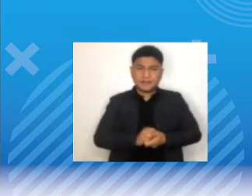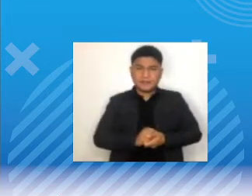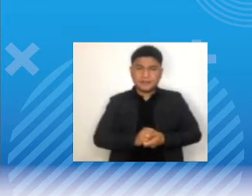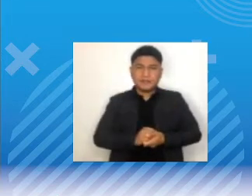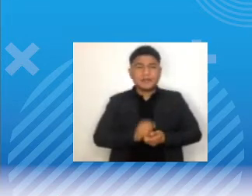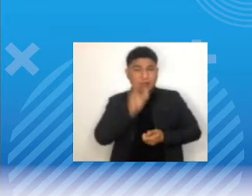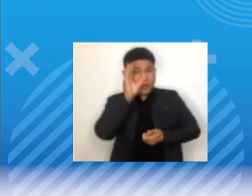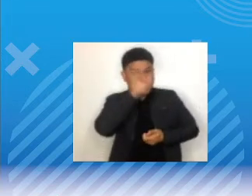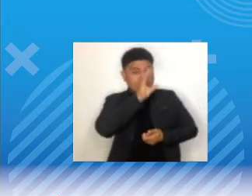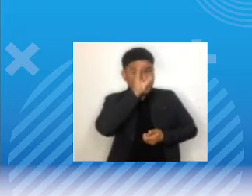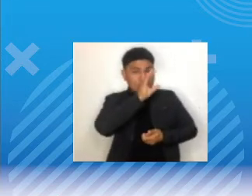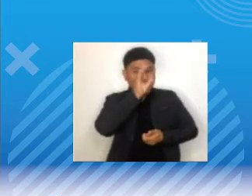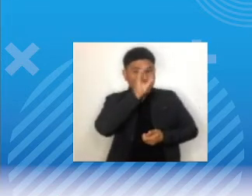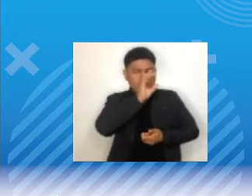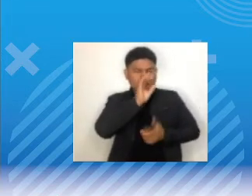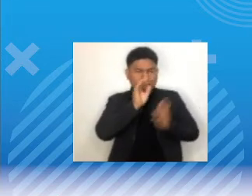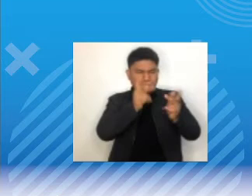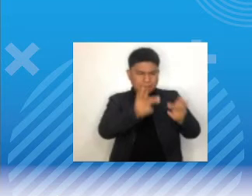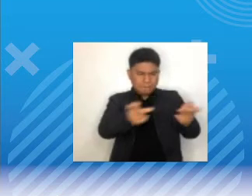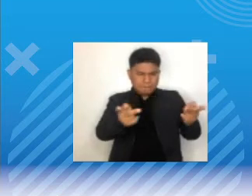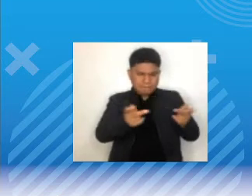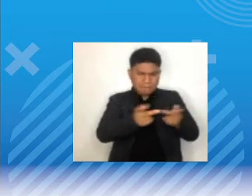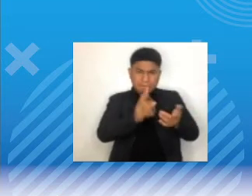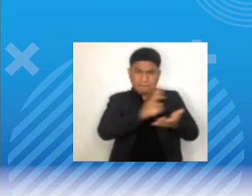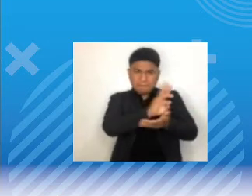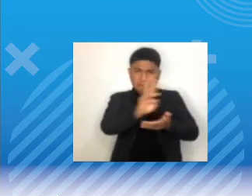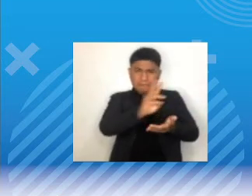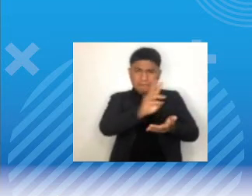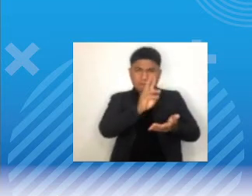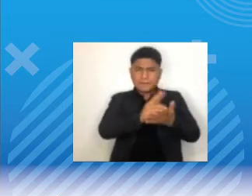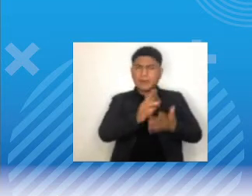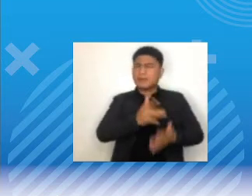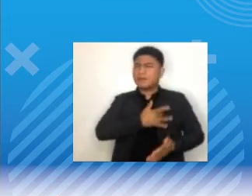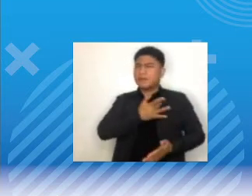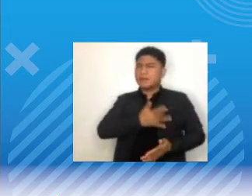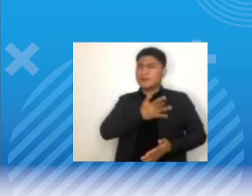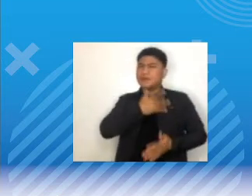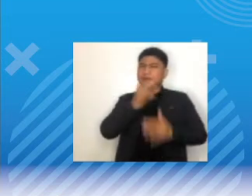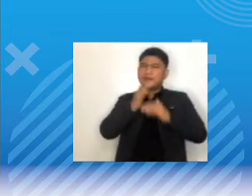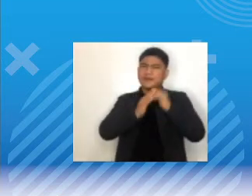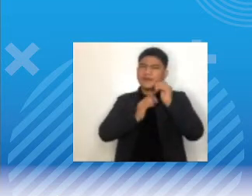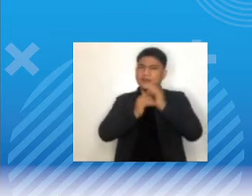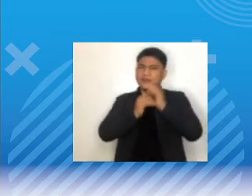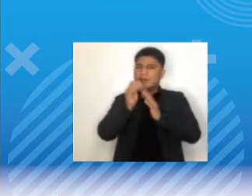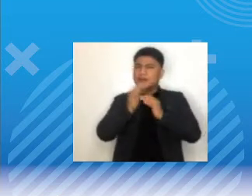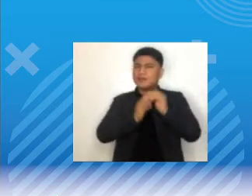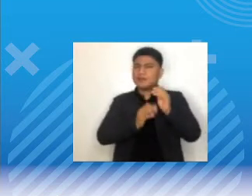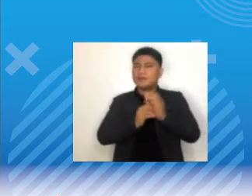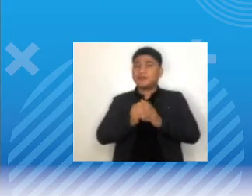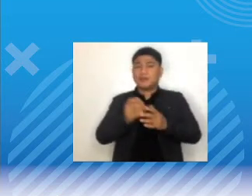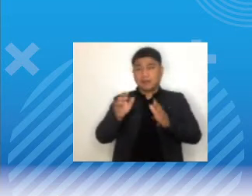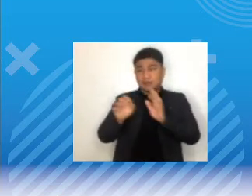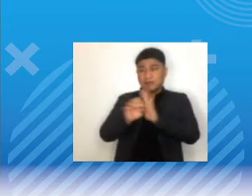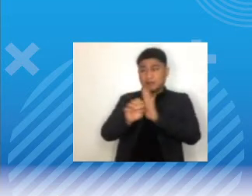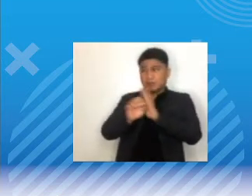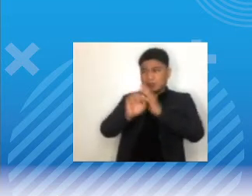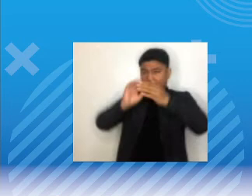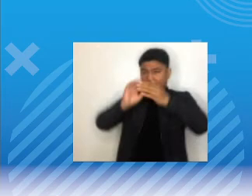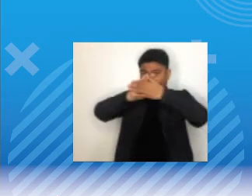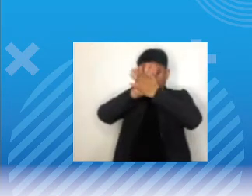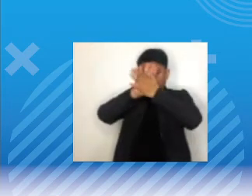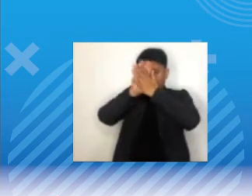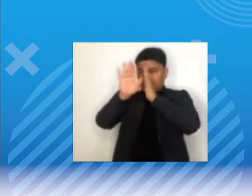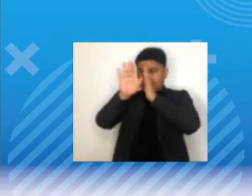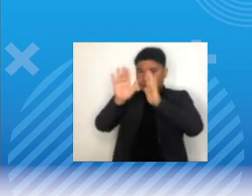maghahanap ka ng isang lugar na komportable ka, kung maaari, tahimik, hindi naman